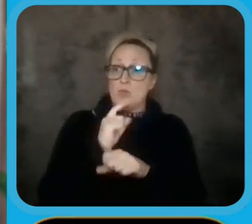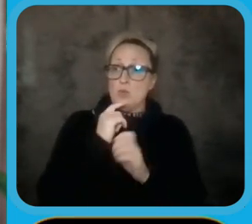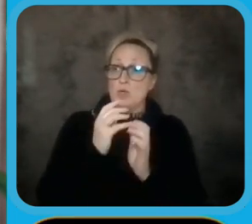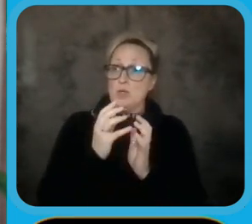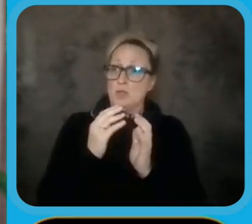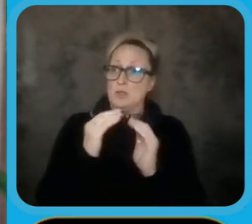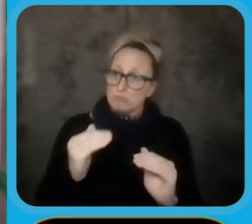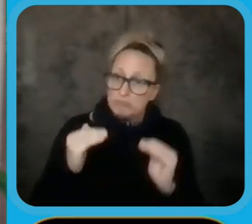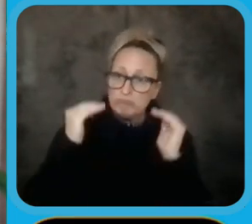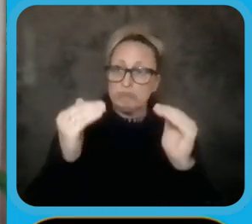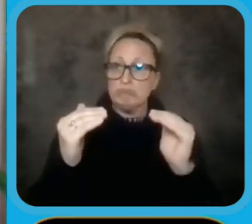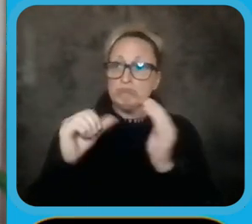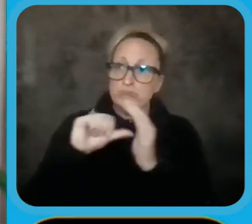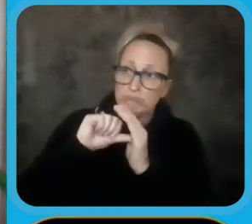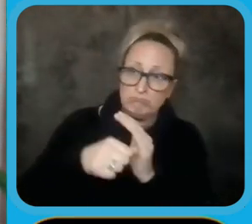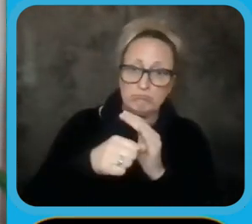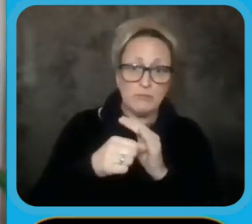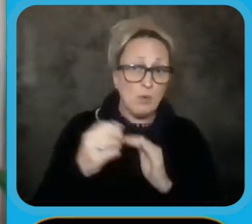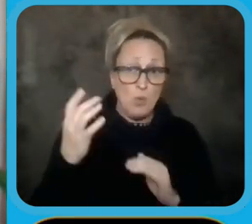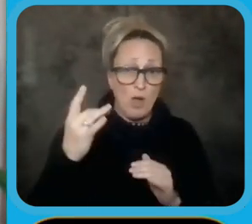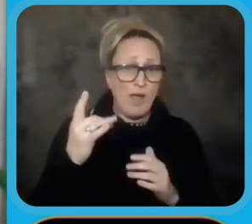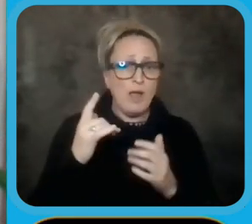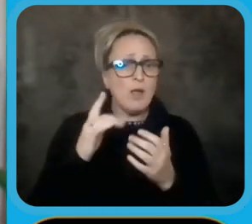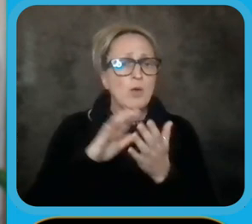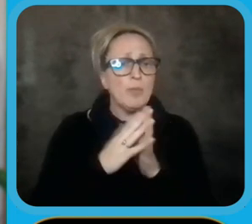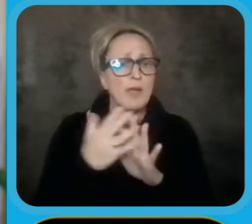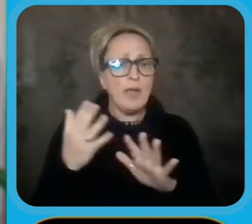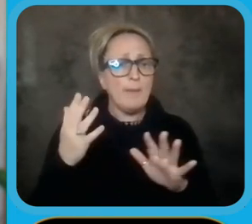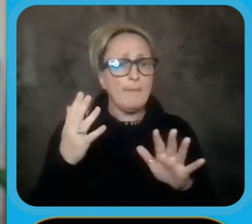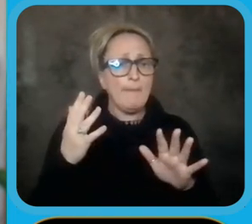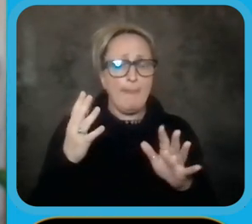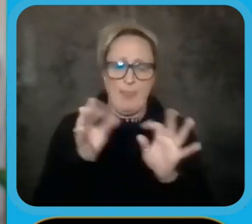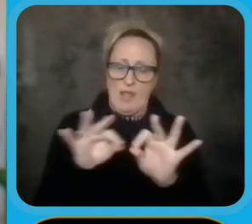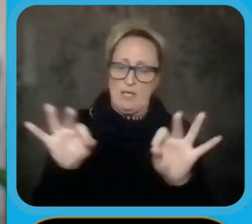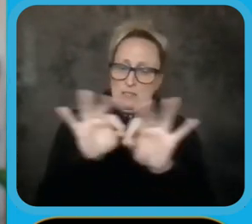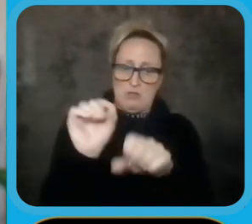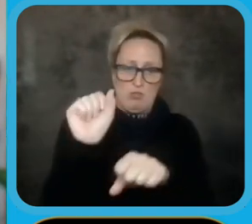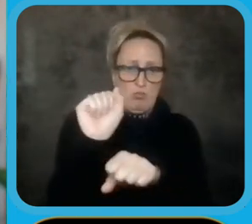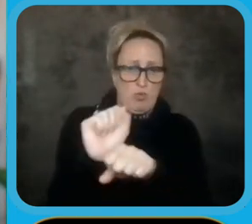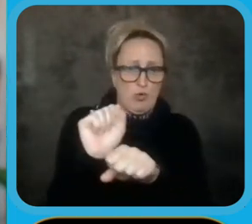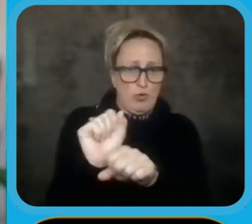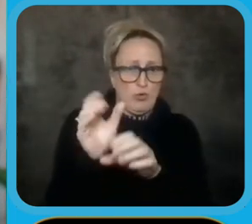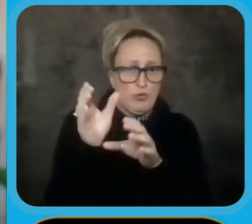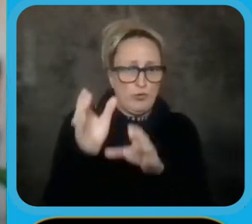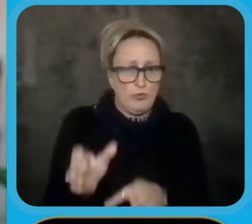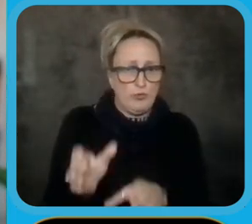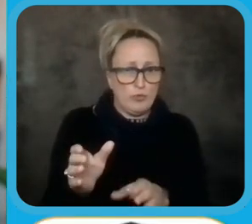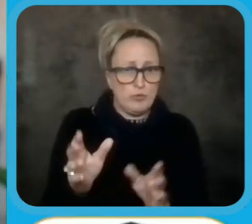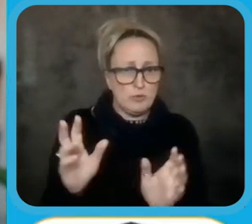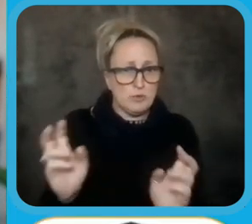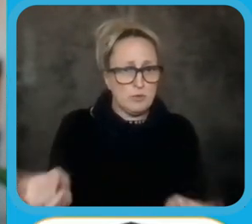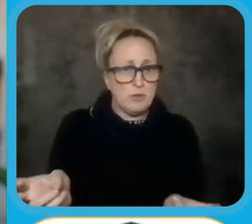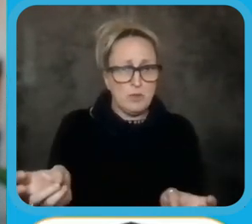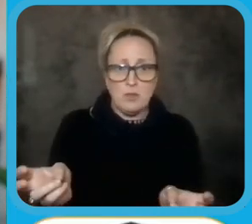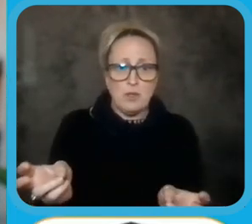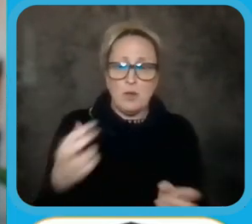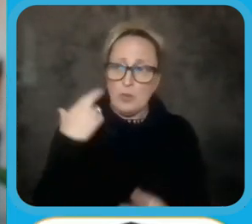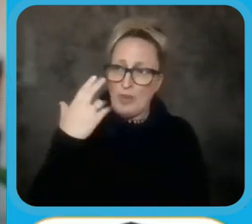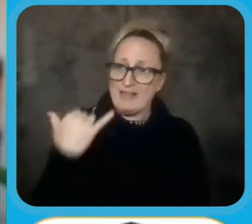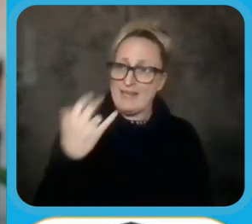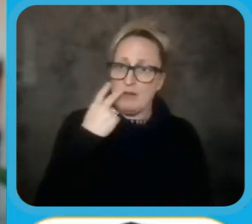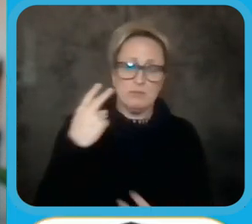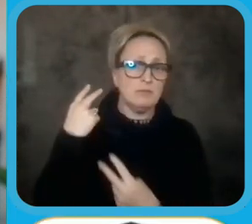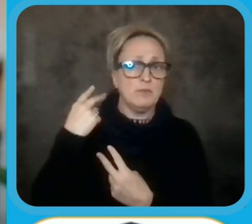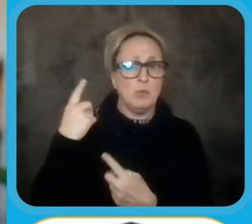the sense that we became these essential workers, and we realize now that we've